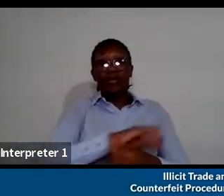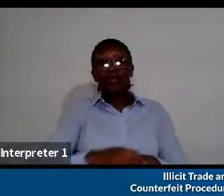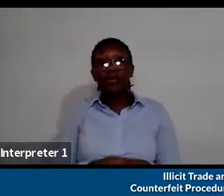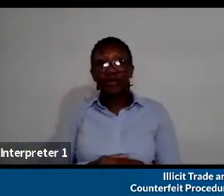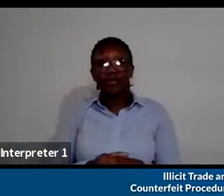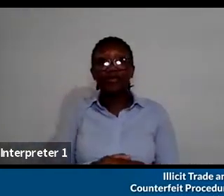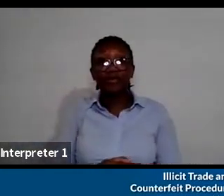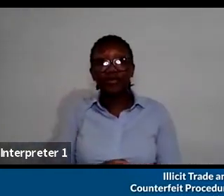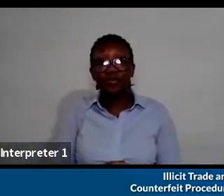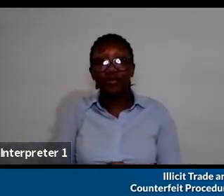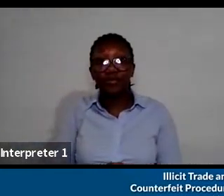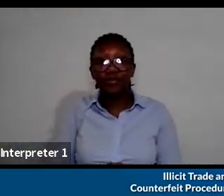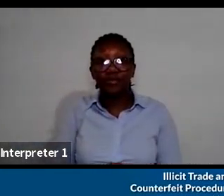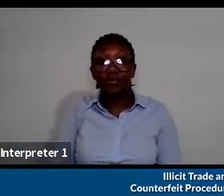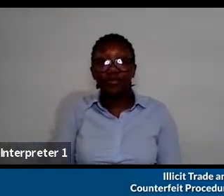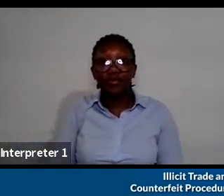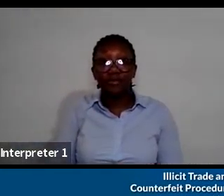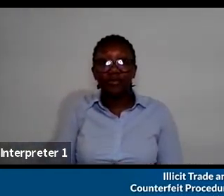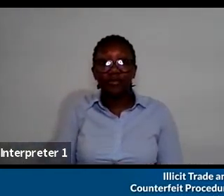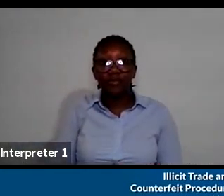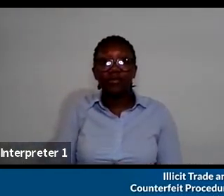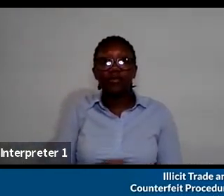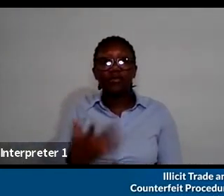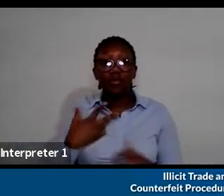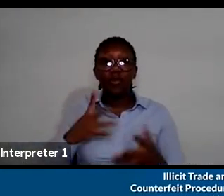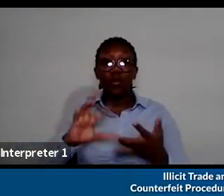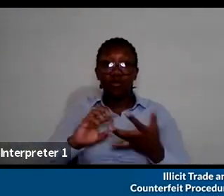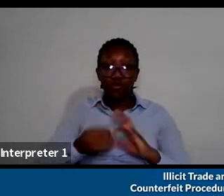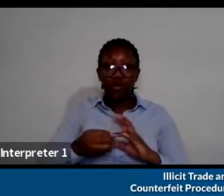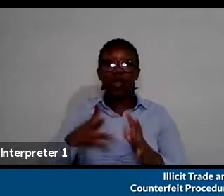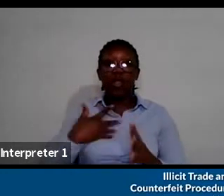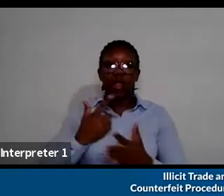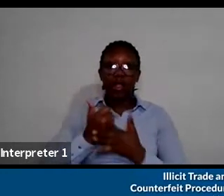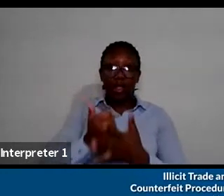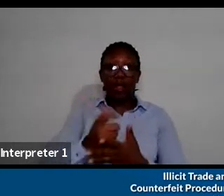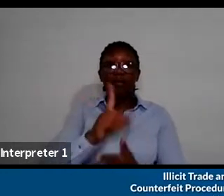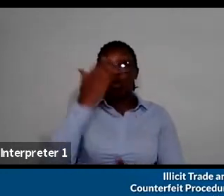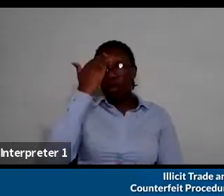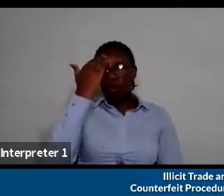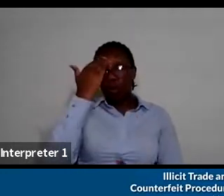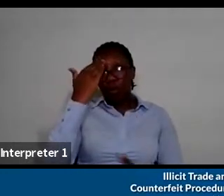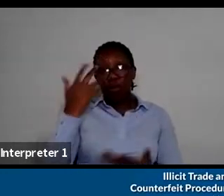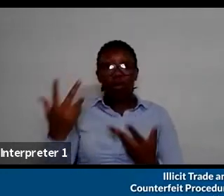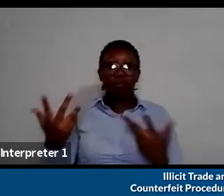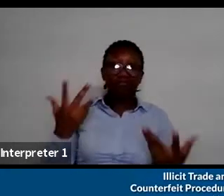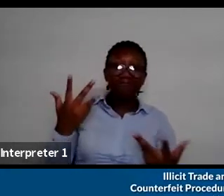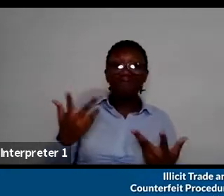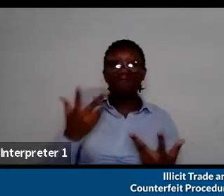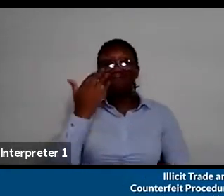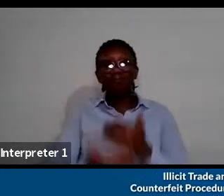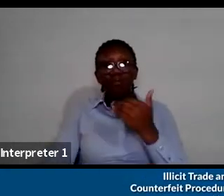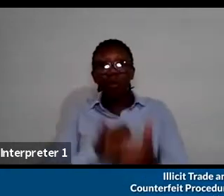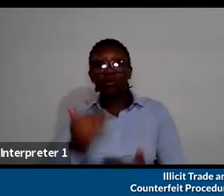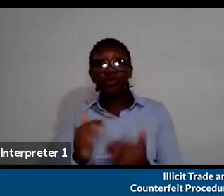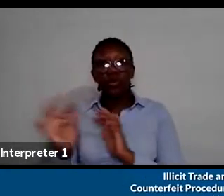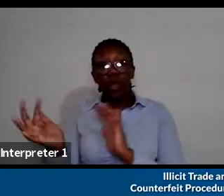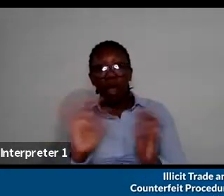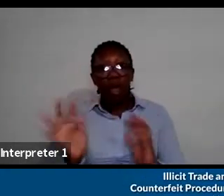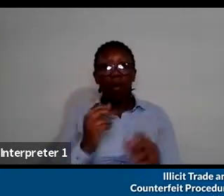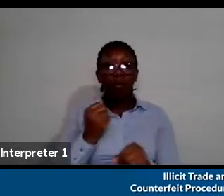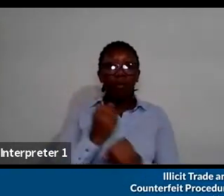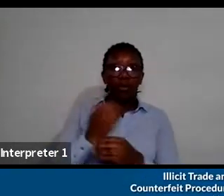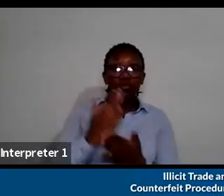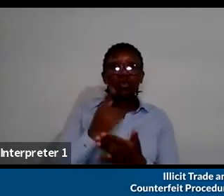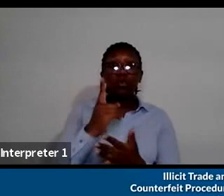possible replicas, we'll try and assist you so that you know where would you have to go in order for you not to be